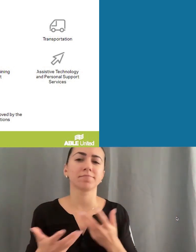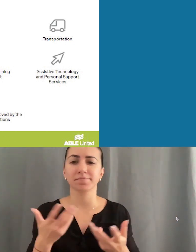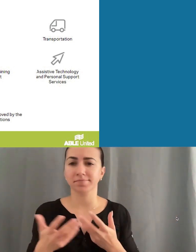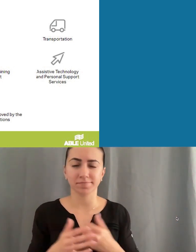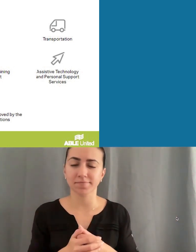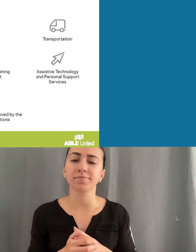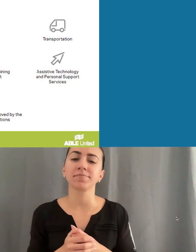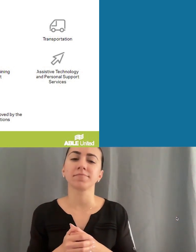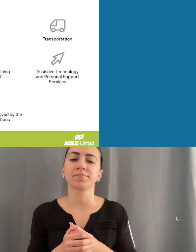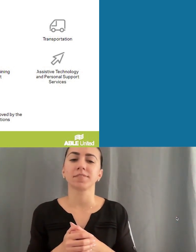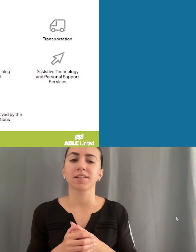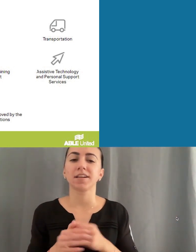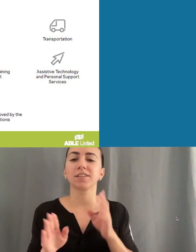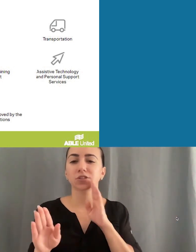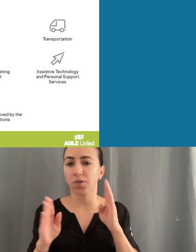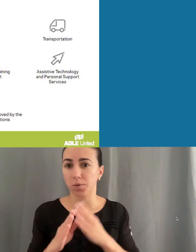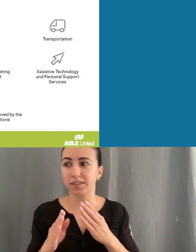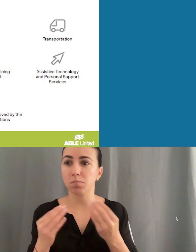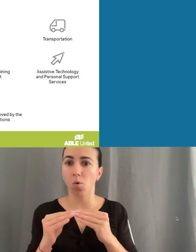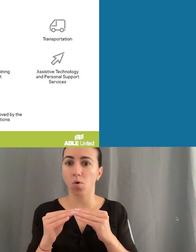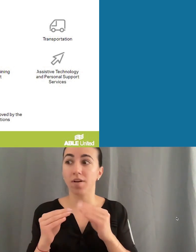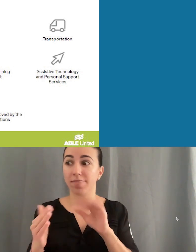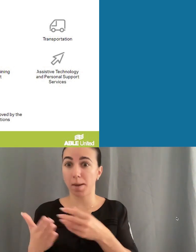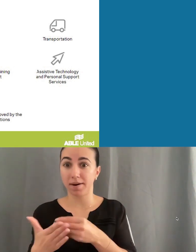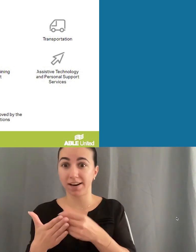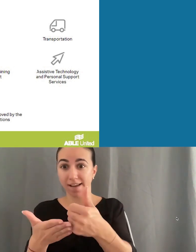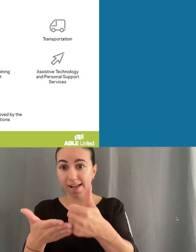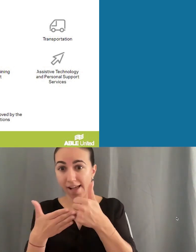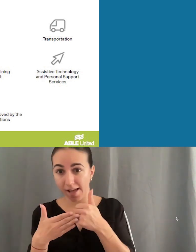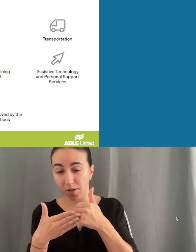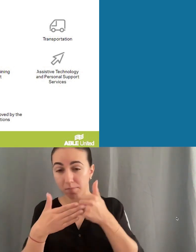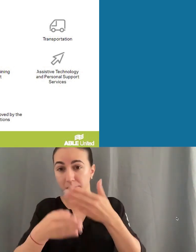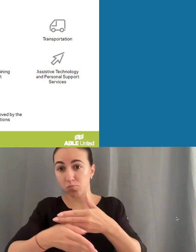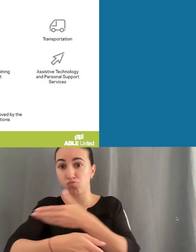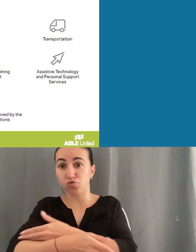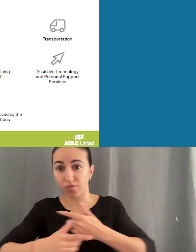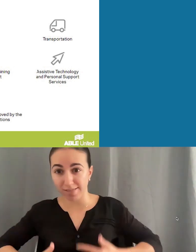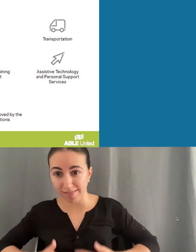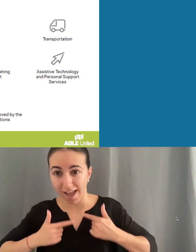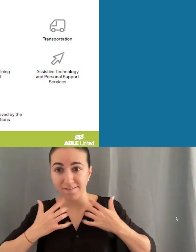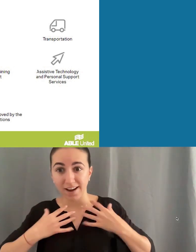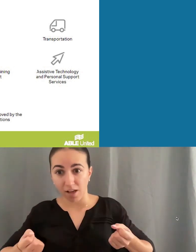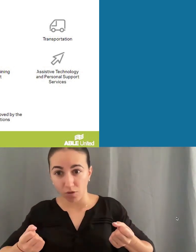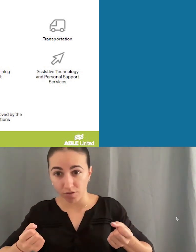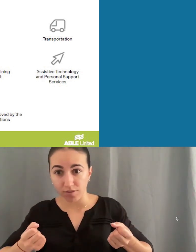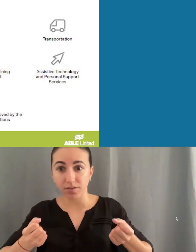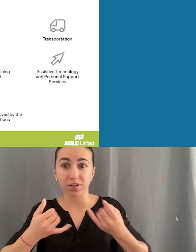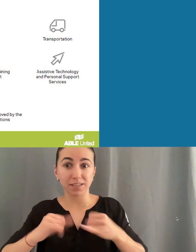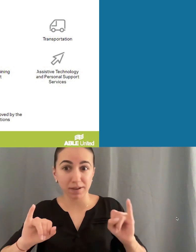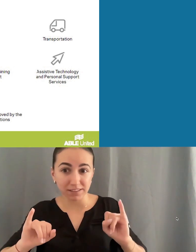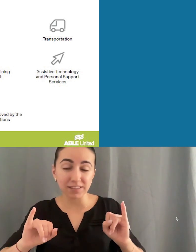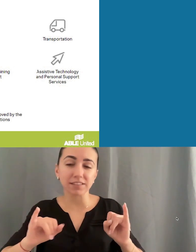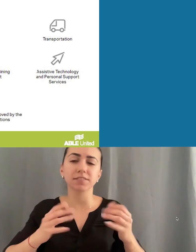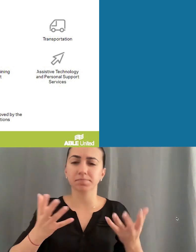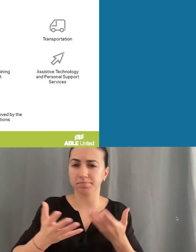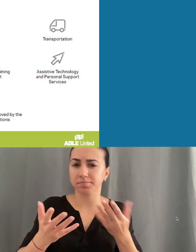Really, it comes down to, is the funds going to be used to help either improve or maintain somebody's health, independence, or quality of